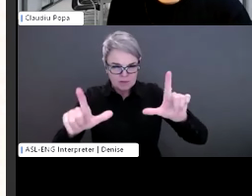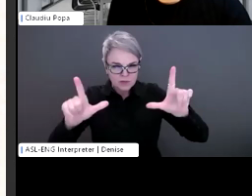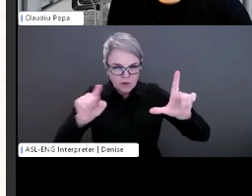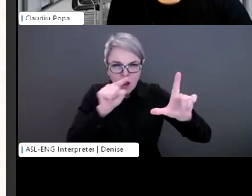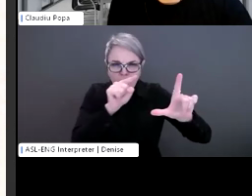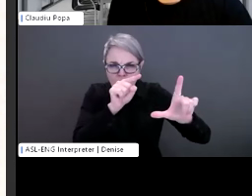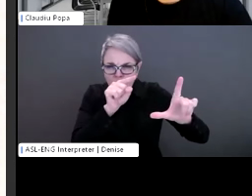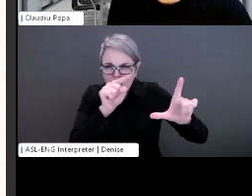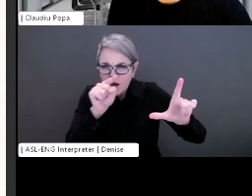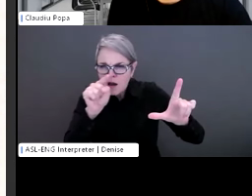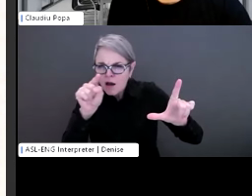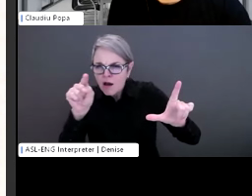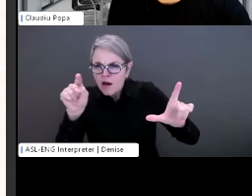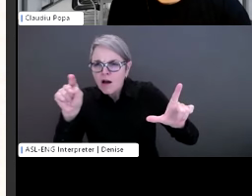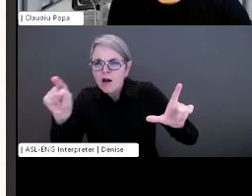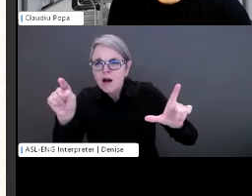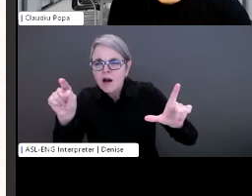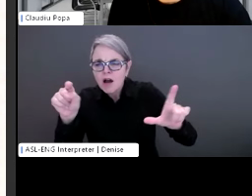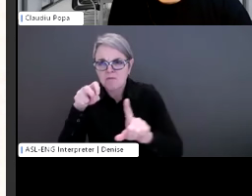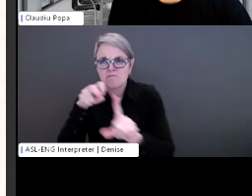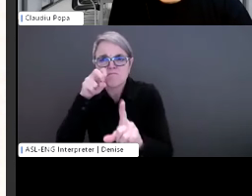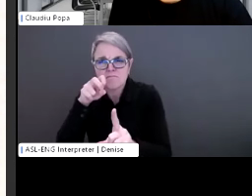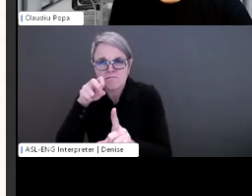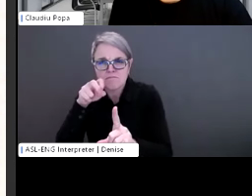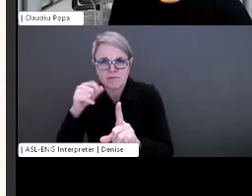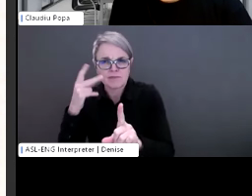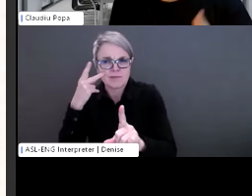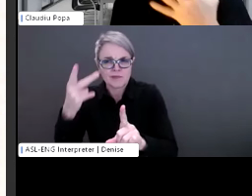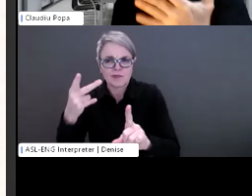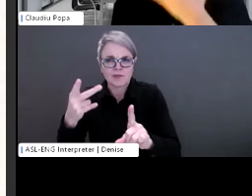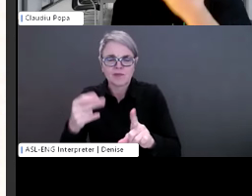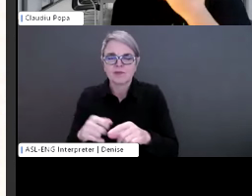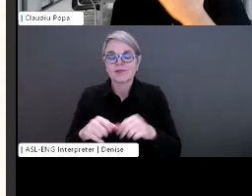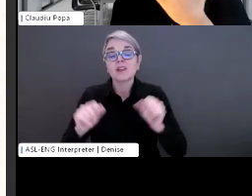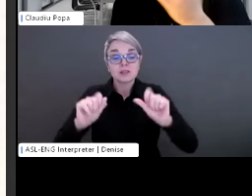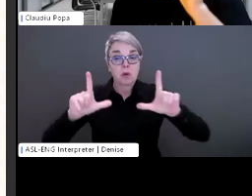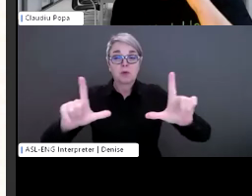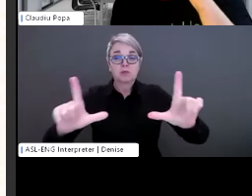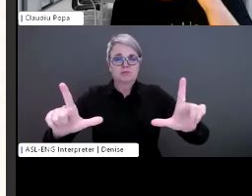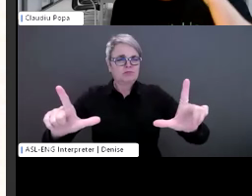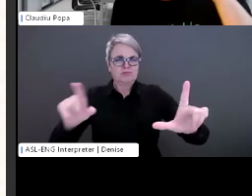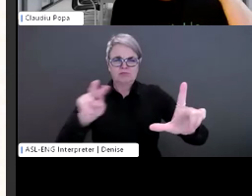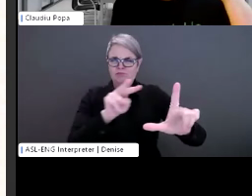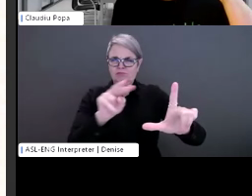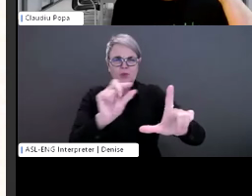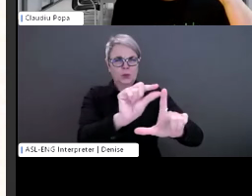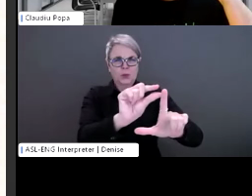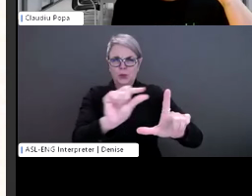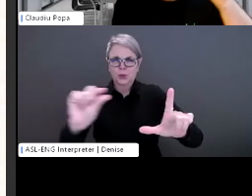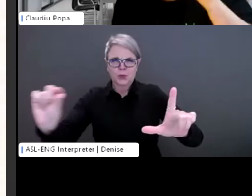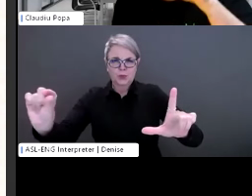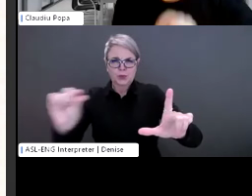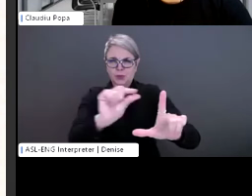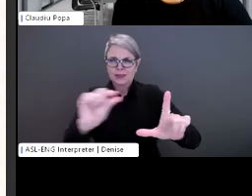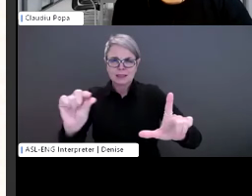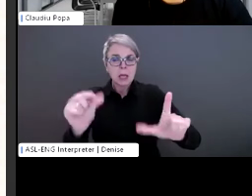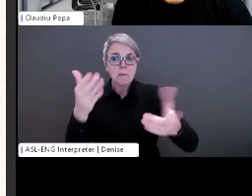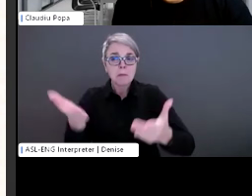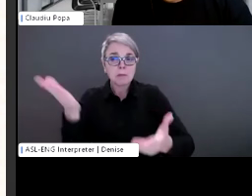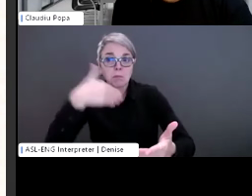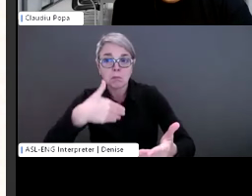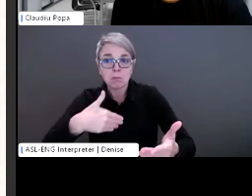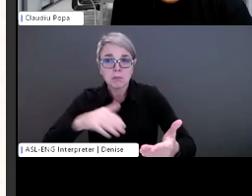of screens, because I can't see that well to discern the difference between a 1 and an